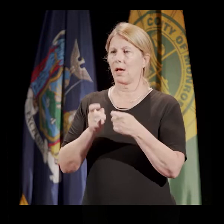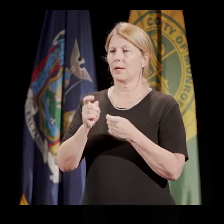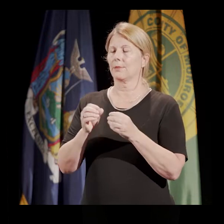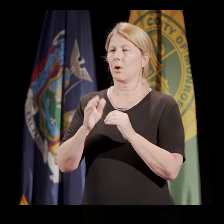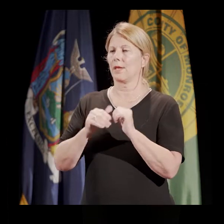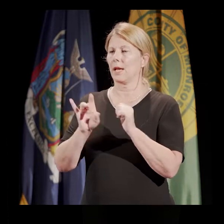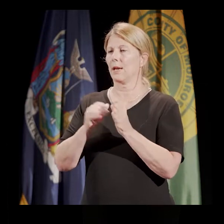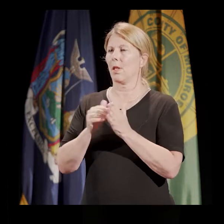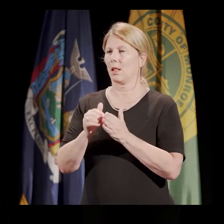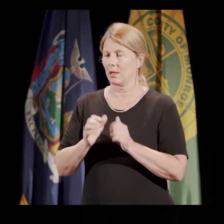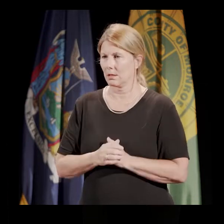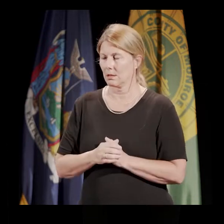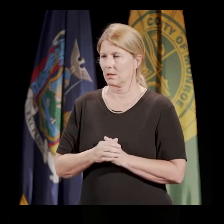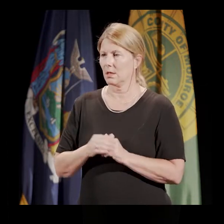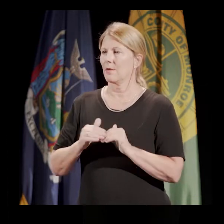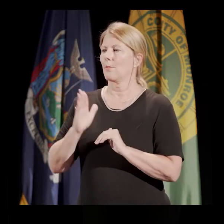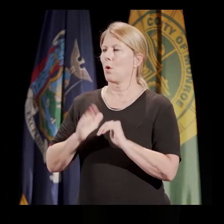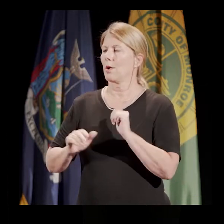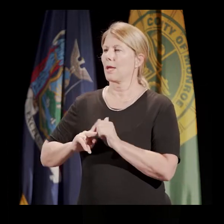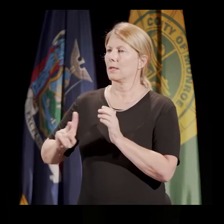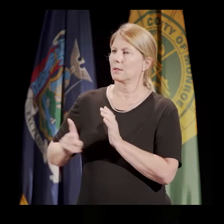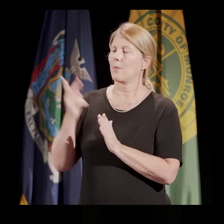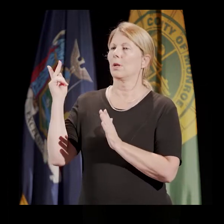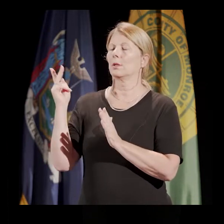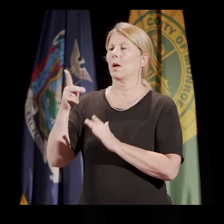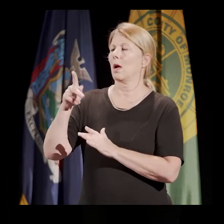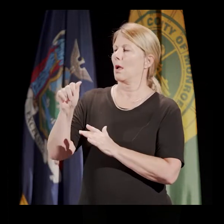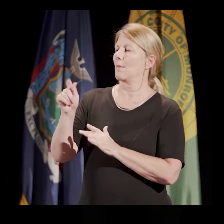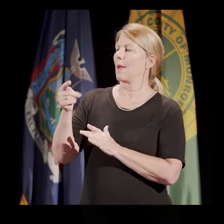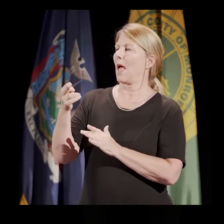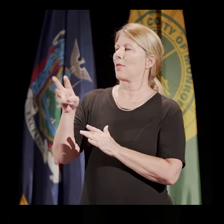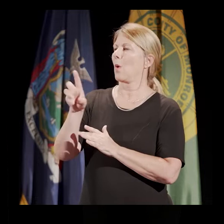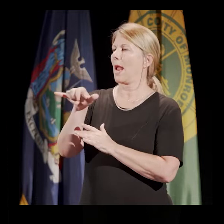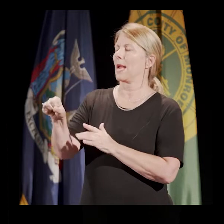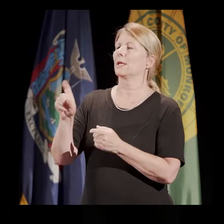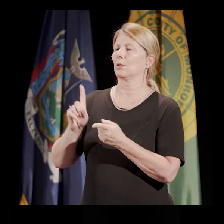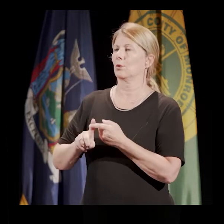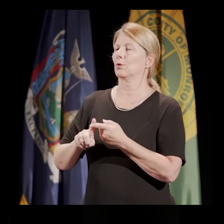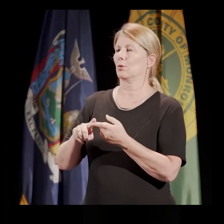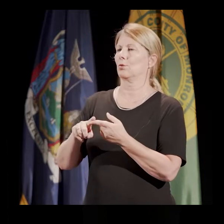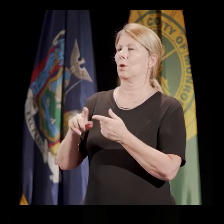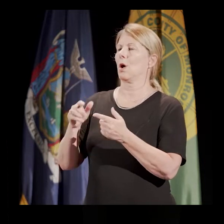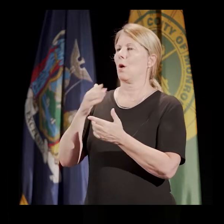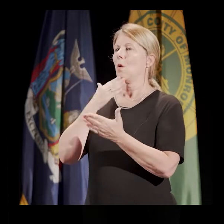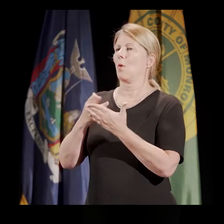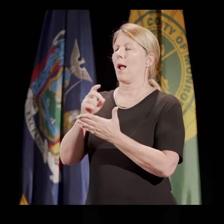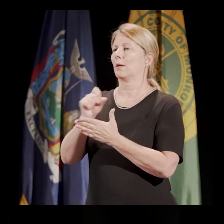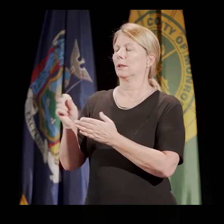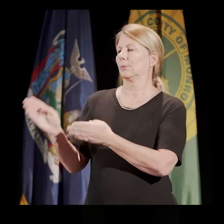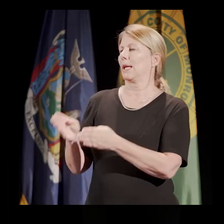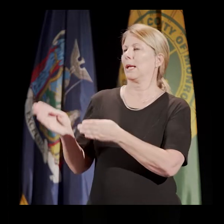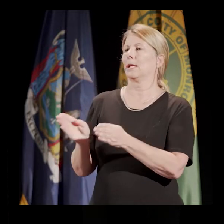have more than doubled the size of our Pathways to Peace Street outreach teams and added a new overnight shift to meet the people in